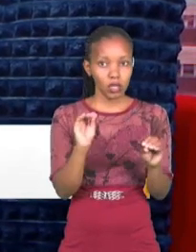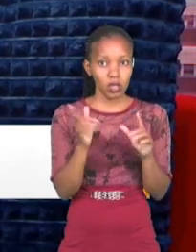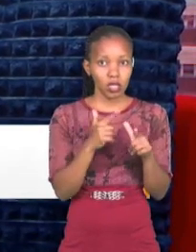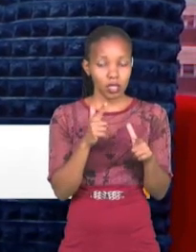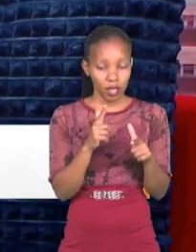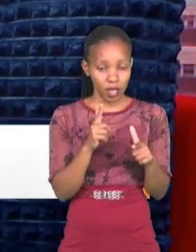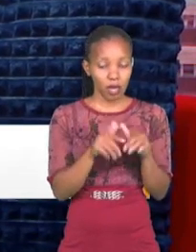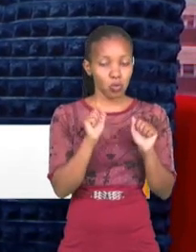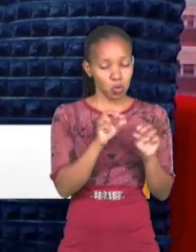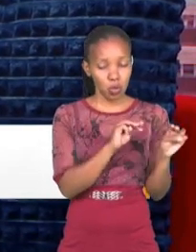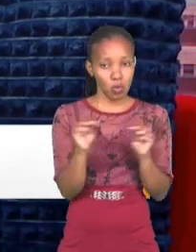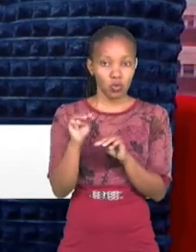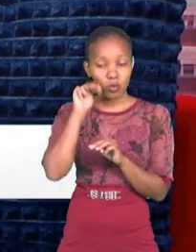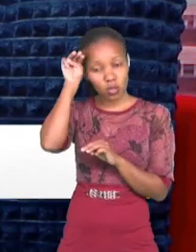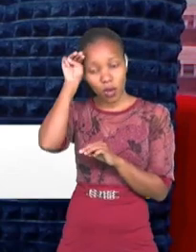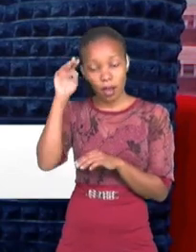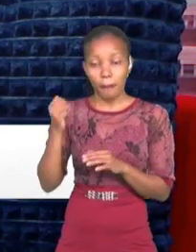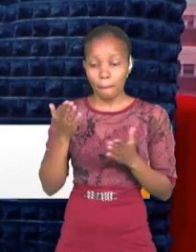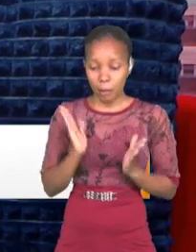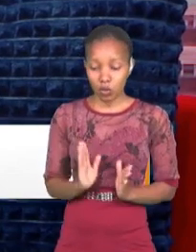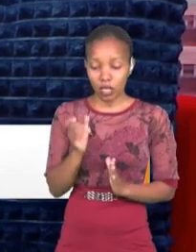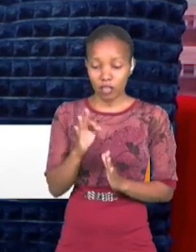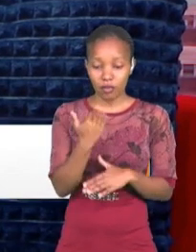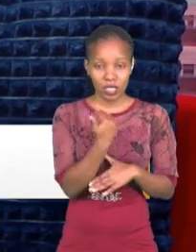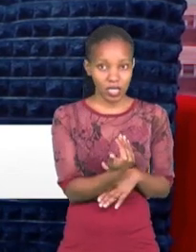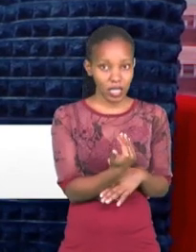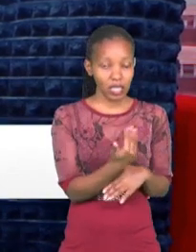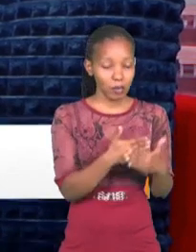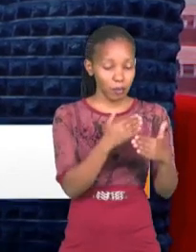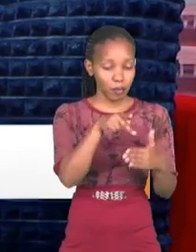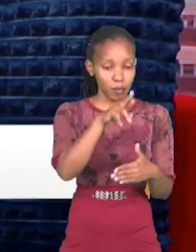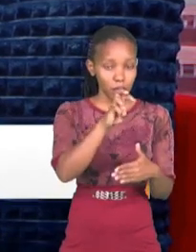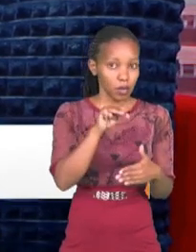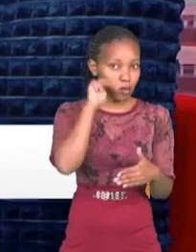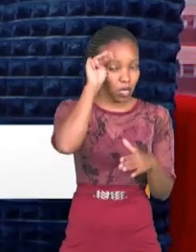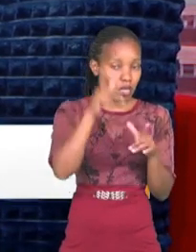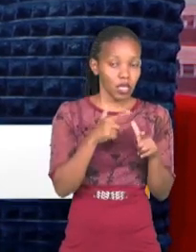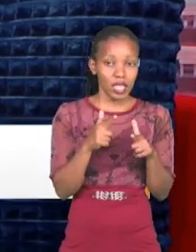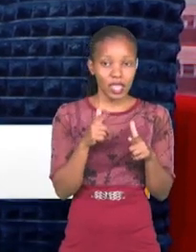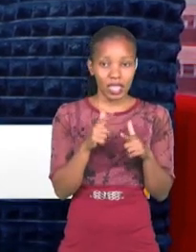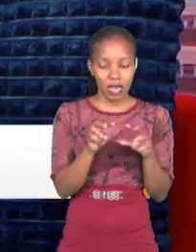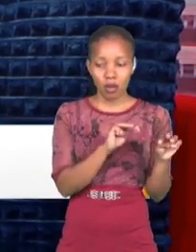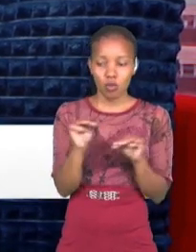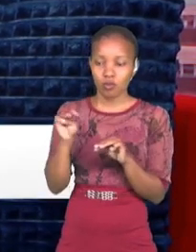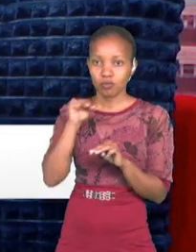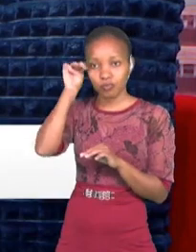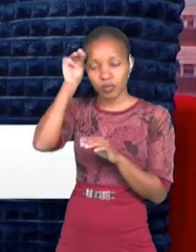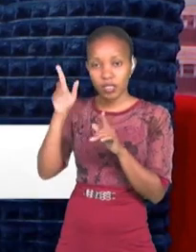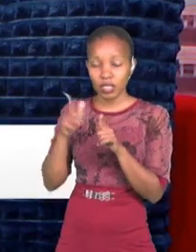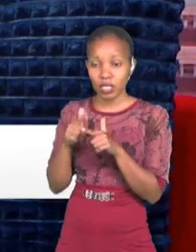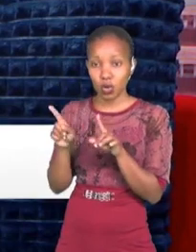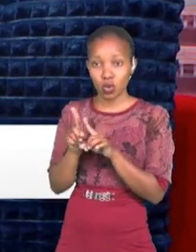in adolescent, right? If child is premature one in adolescent group, the economic status of